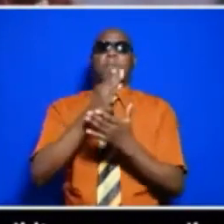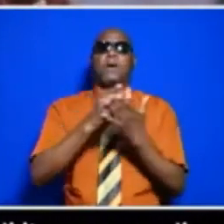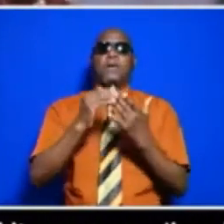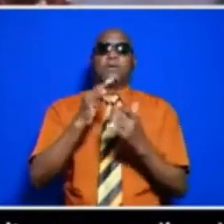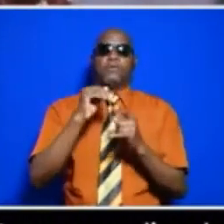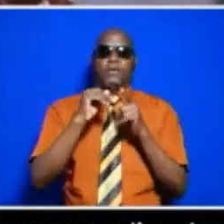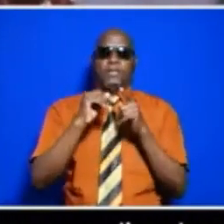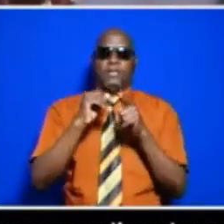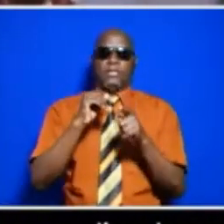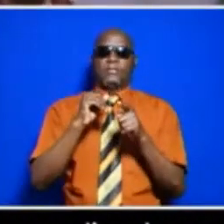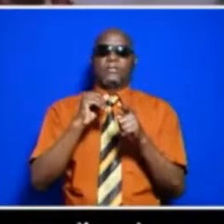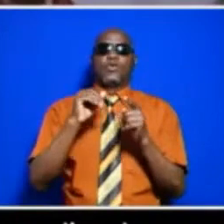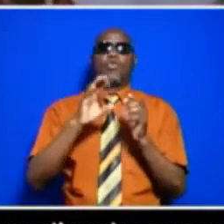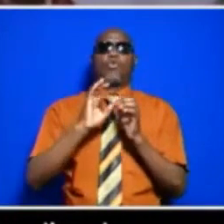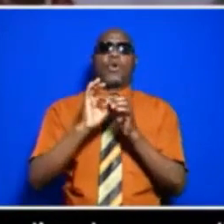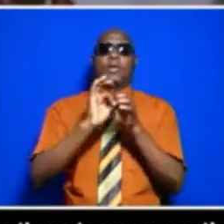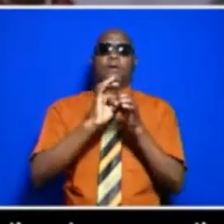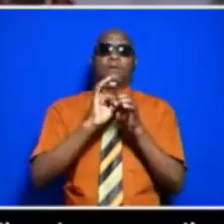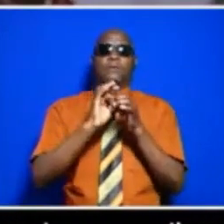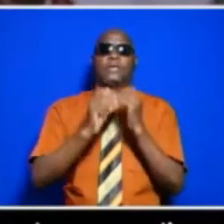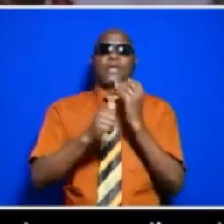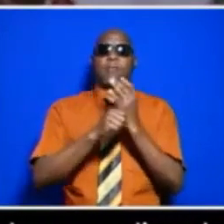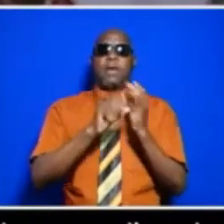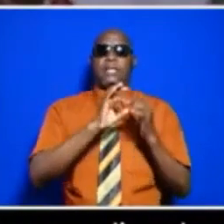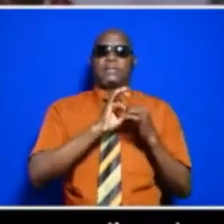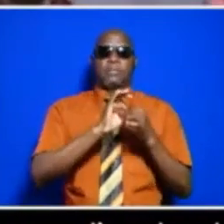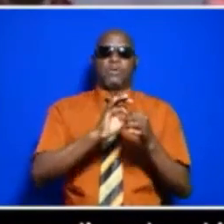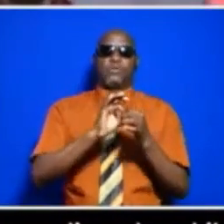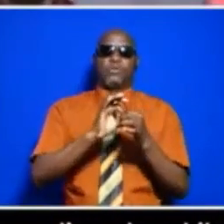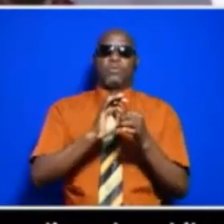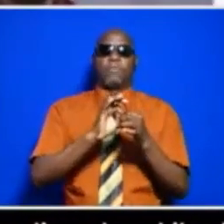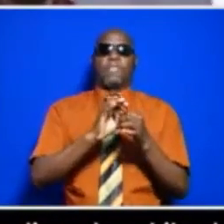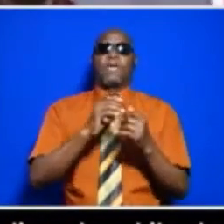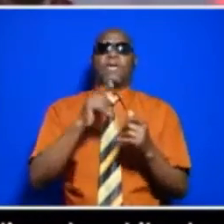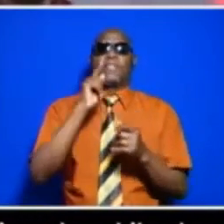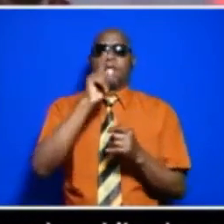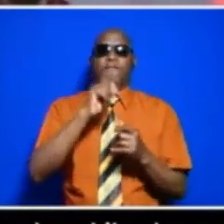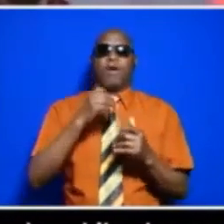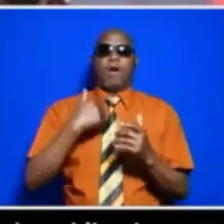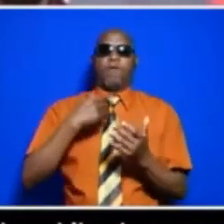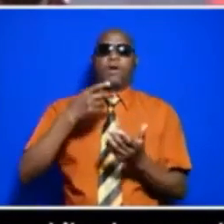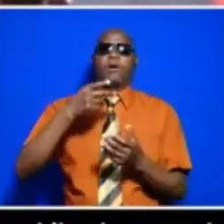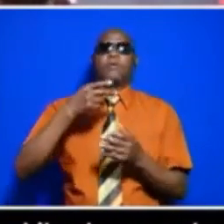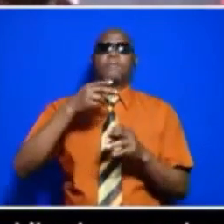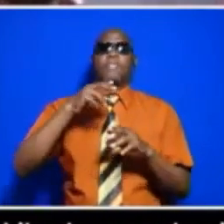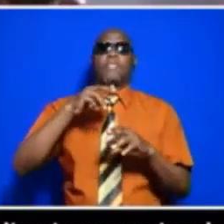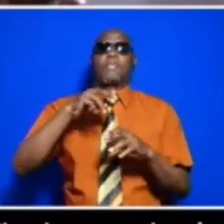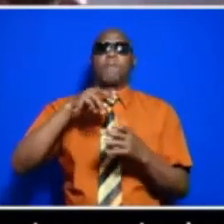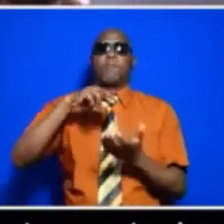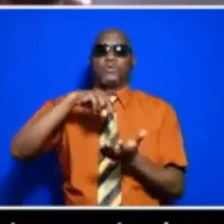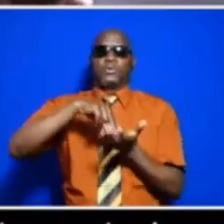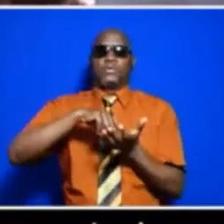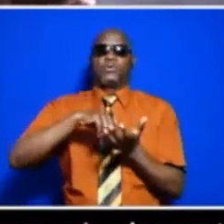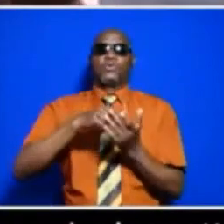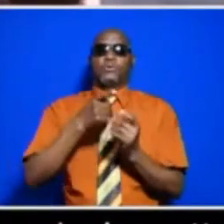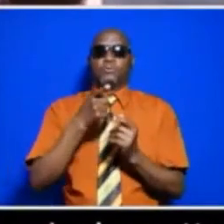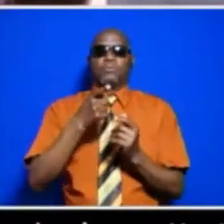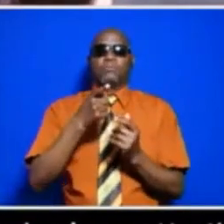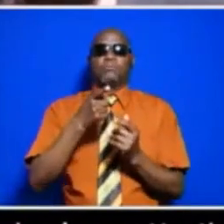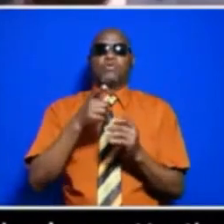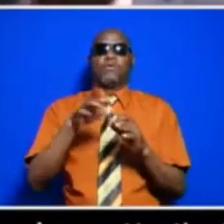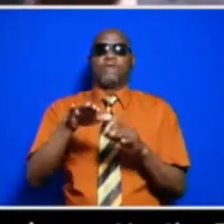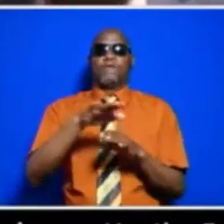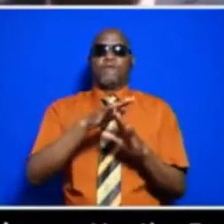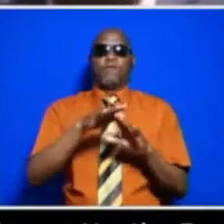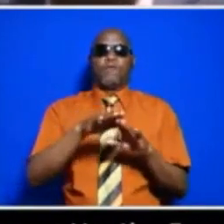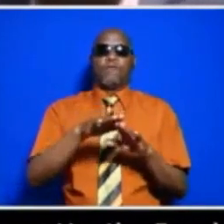parcel of the coalition called Azimio. And therefore our position on the floor of the house will be as per